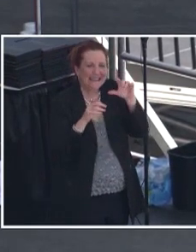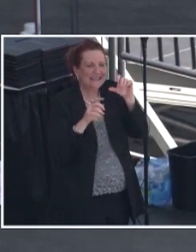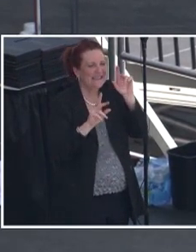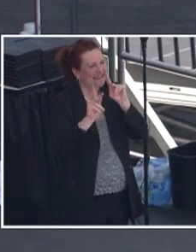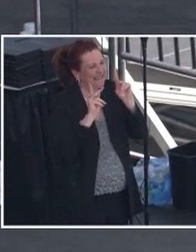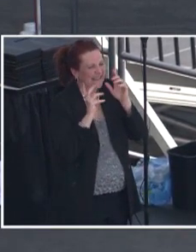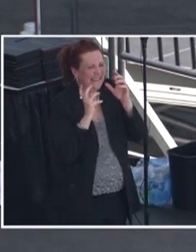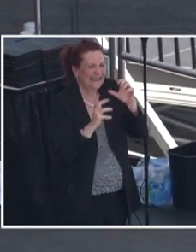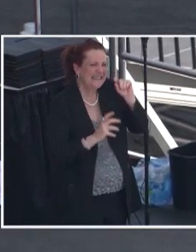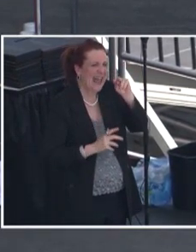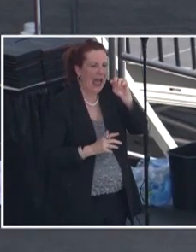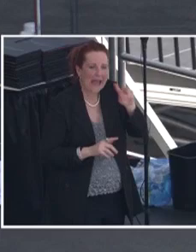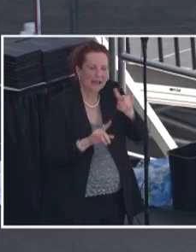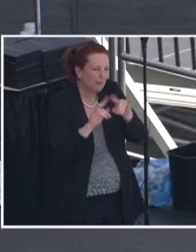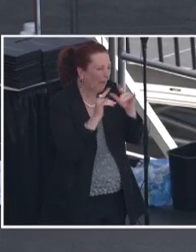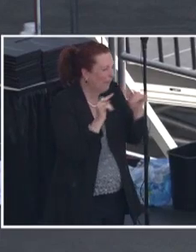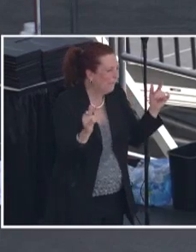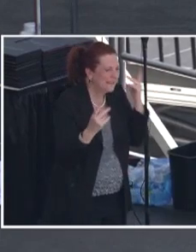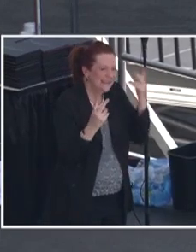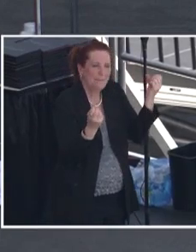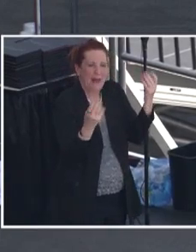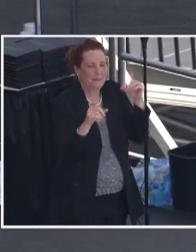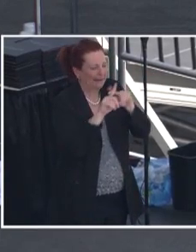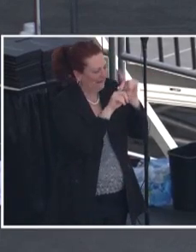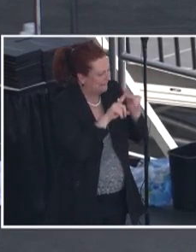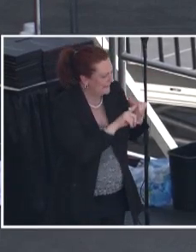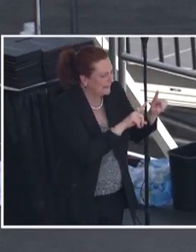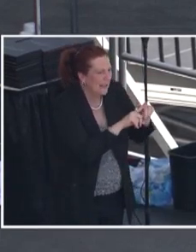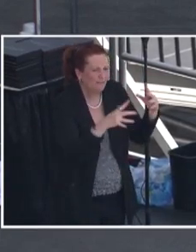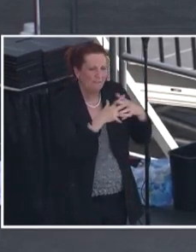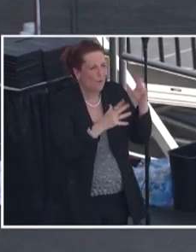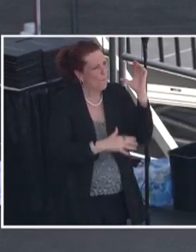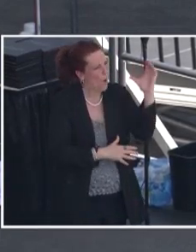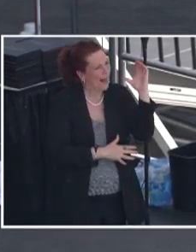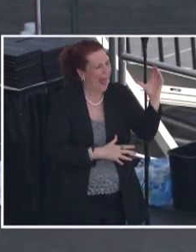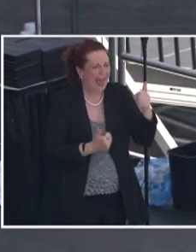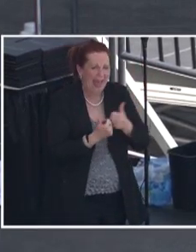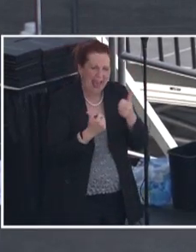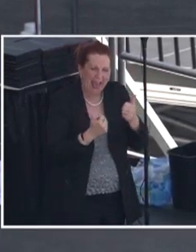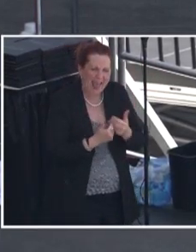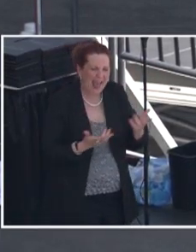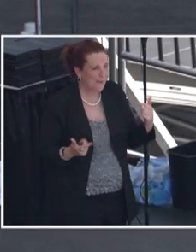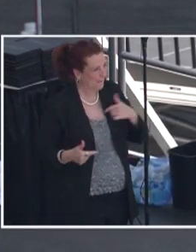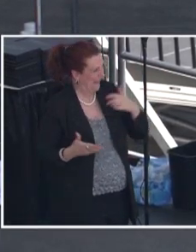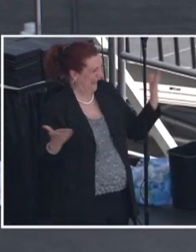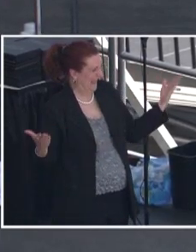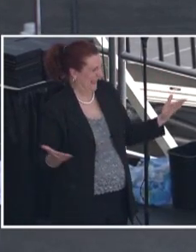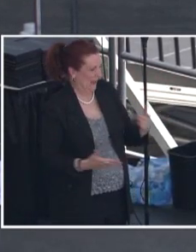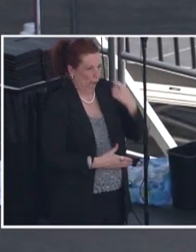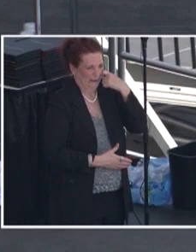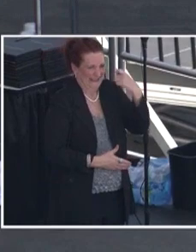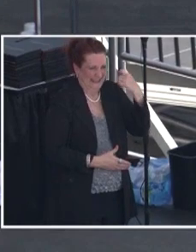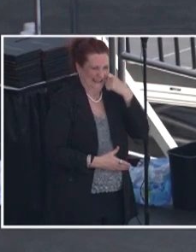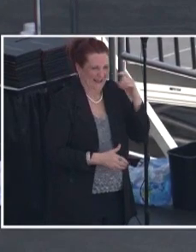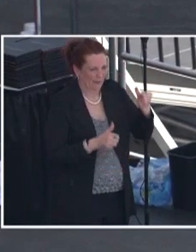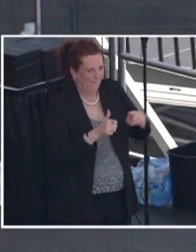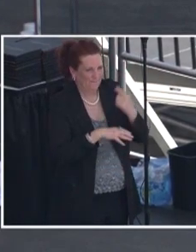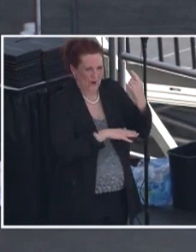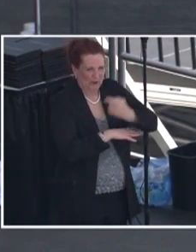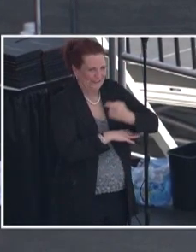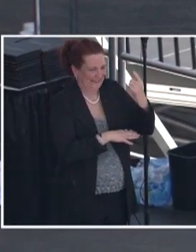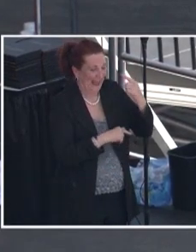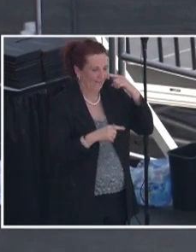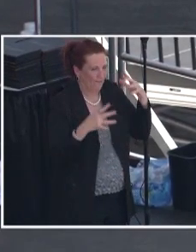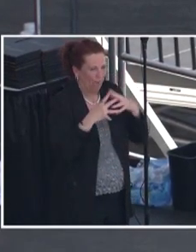opening day of the old Giants Stadium. I was there for the last game. I was here for opening day at this